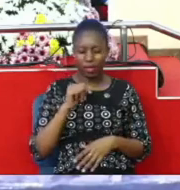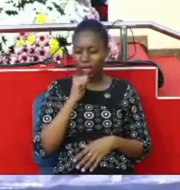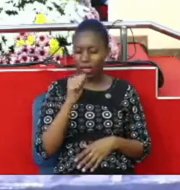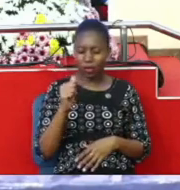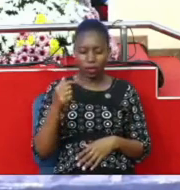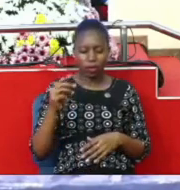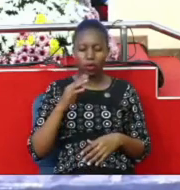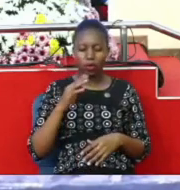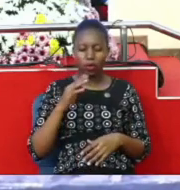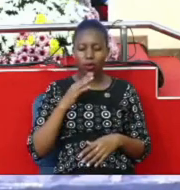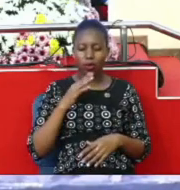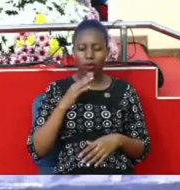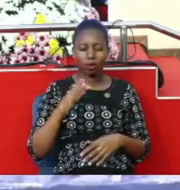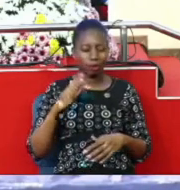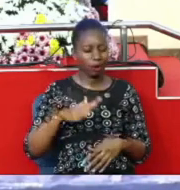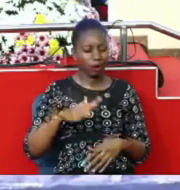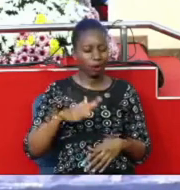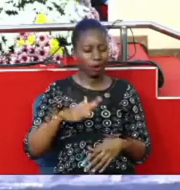and glory will be unto you.